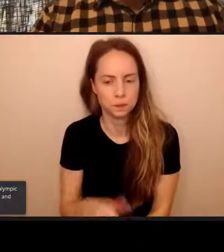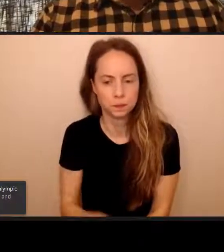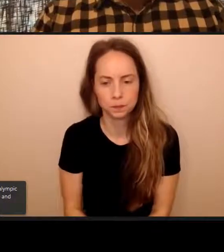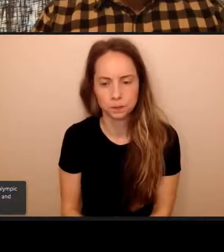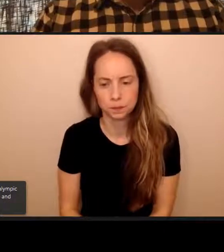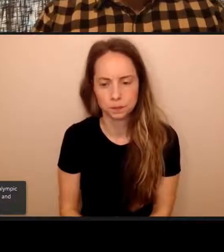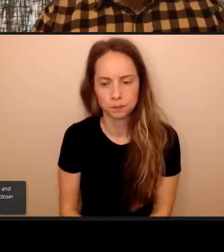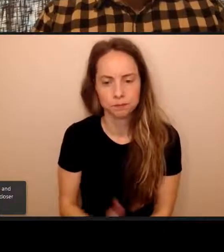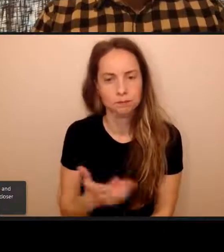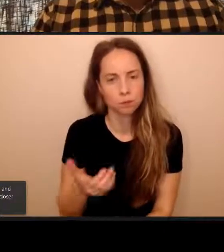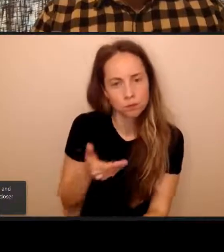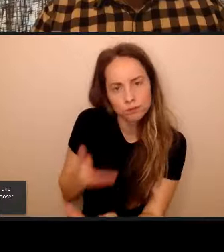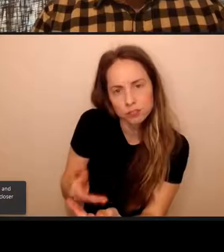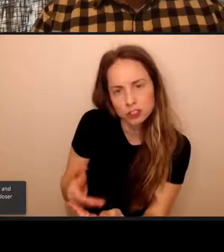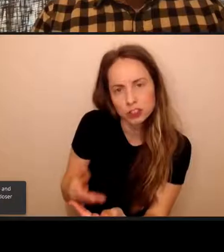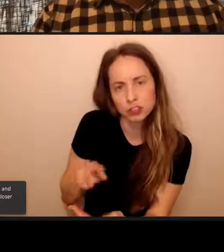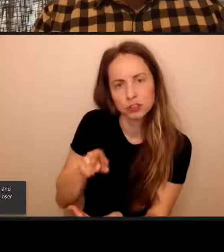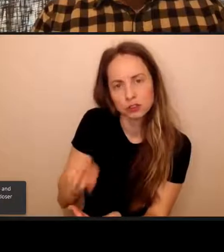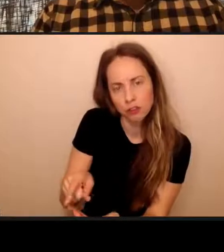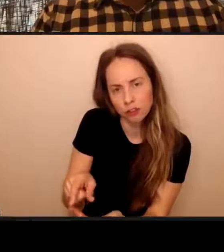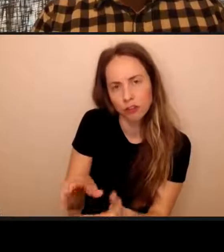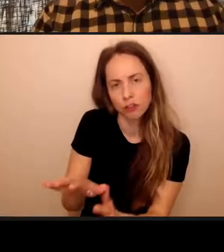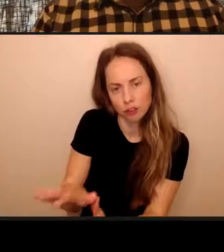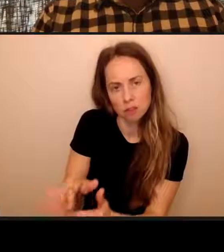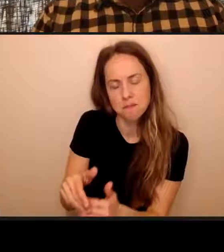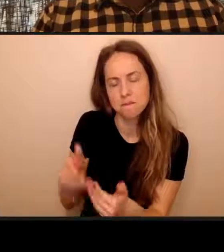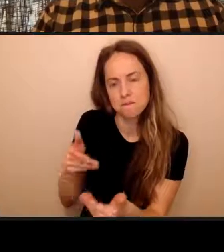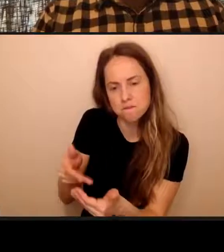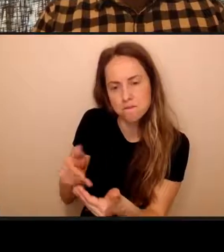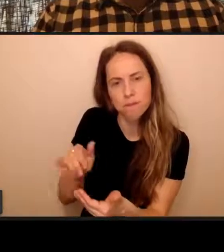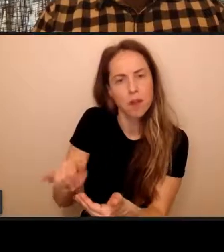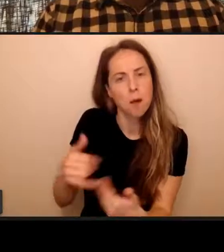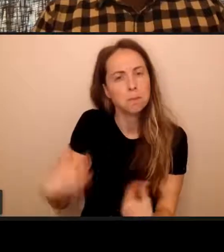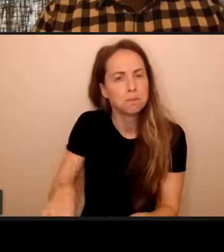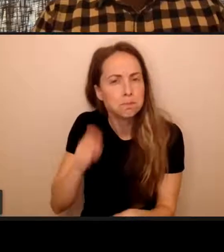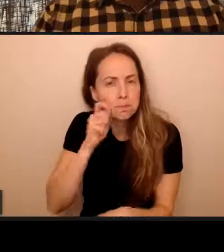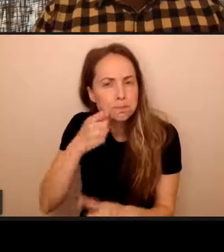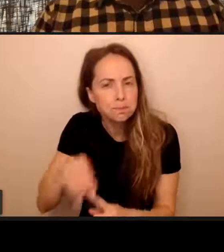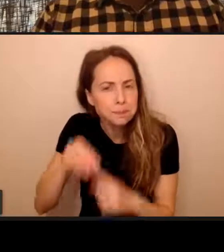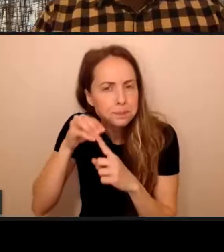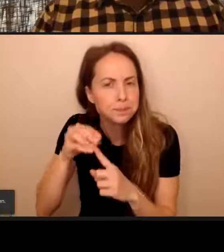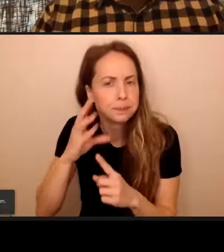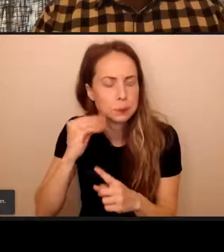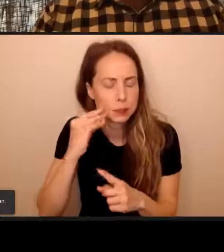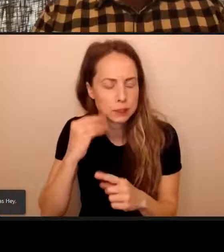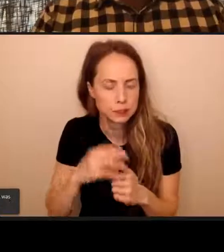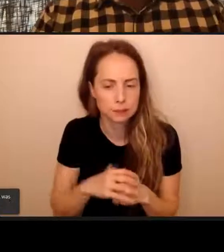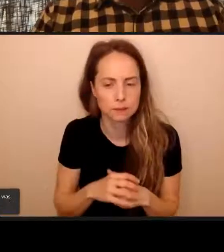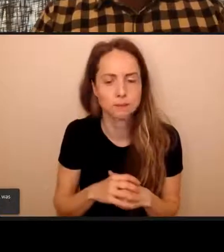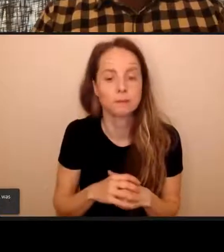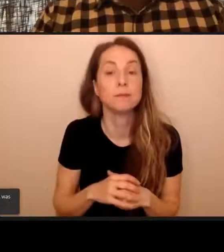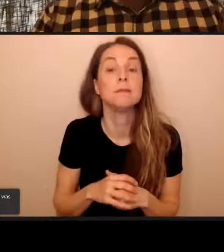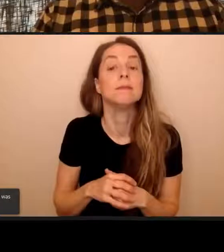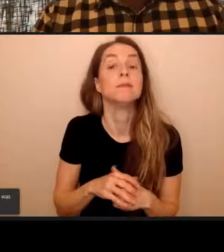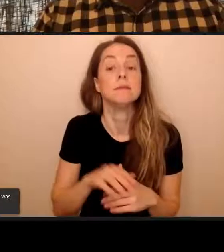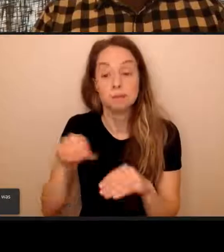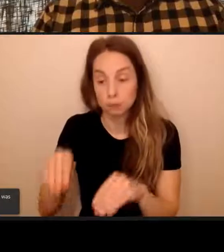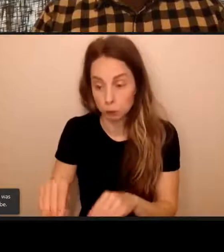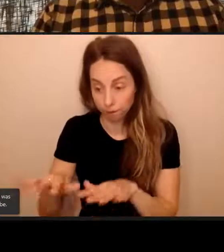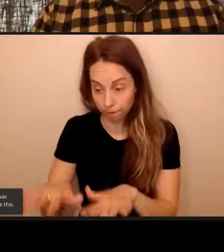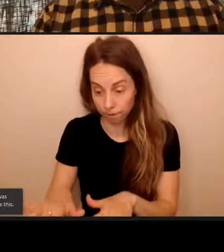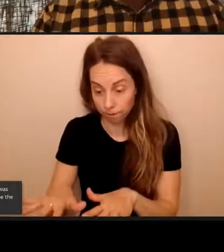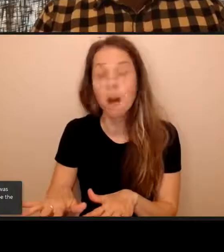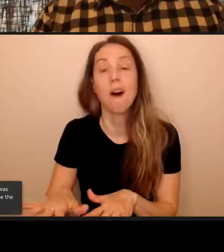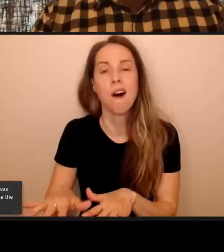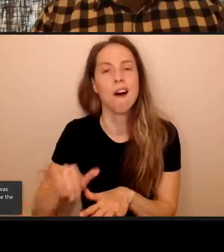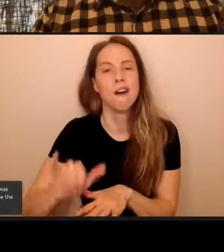be closer to the action and really have that unique experience. And then was hired by the organizing committee to be the sports